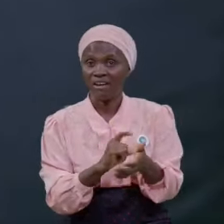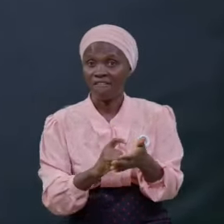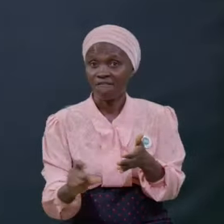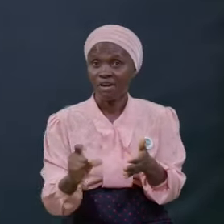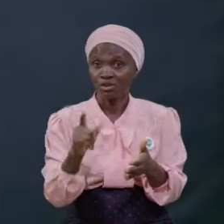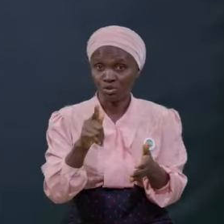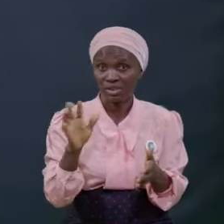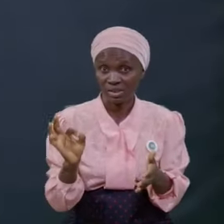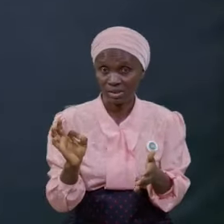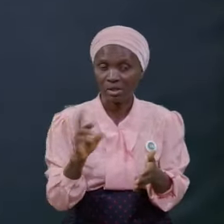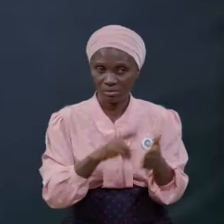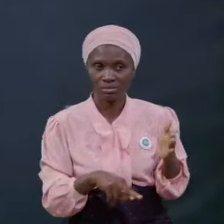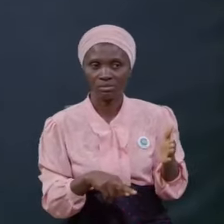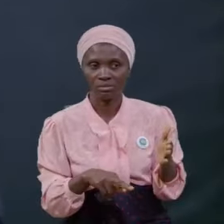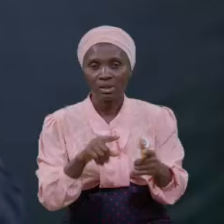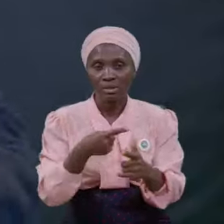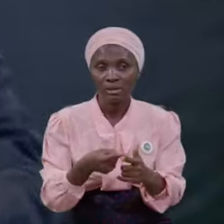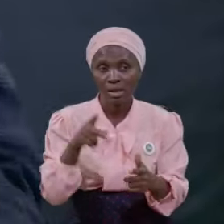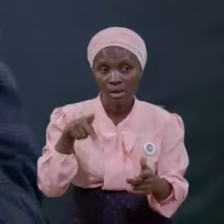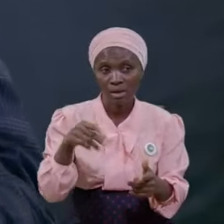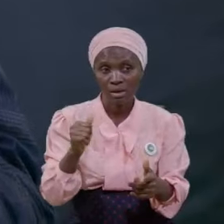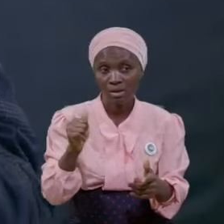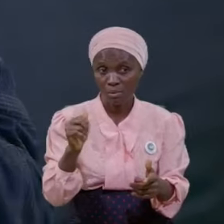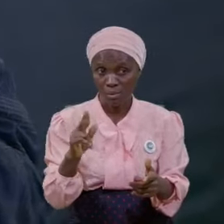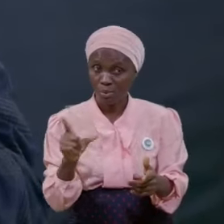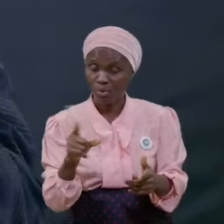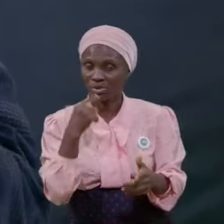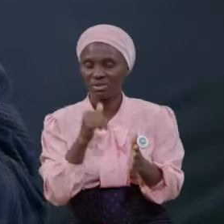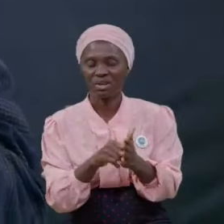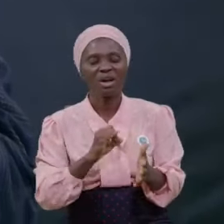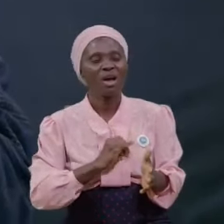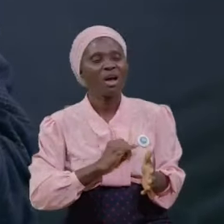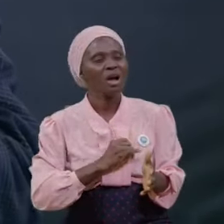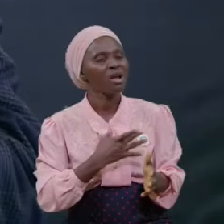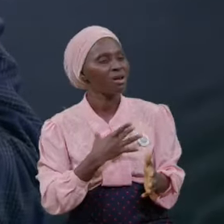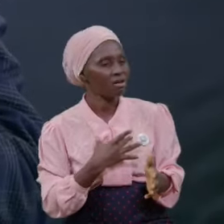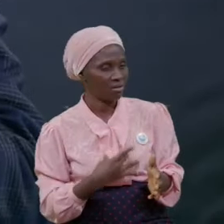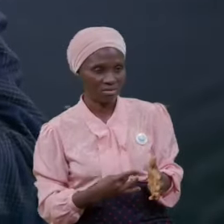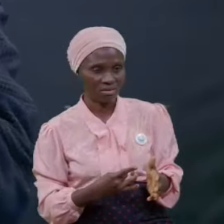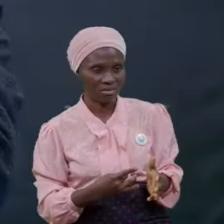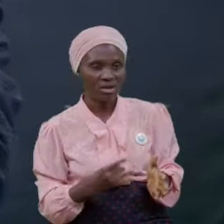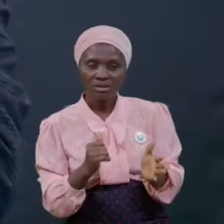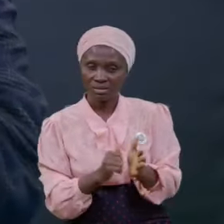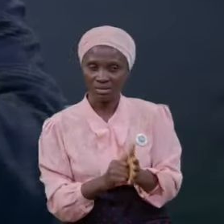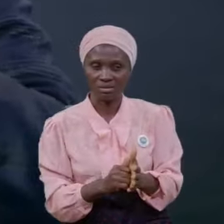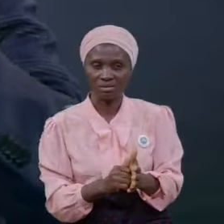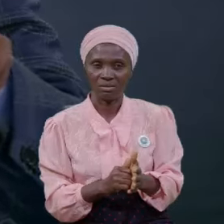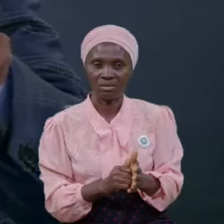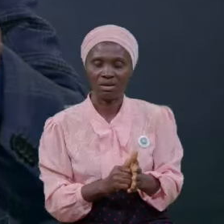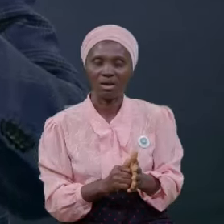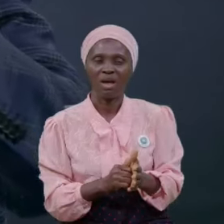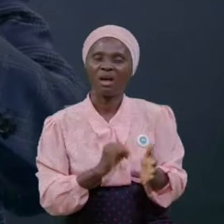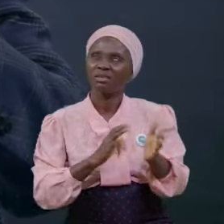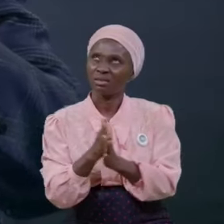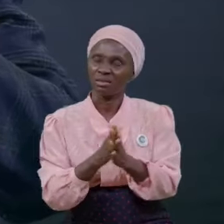I would to God that not only thou, but also